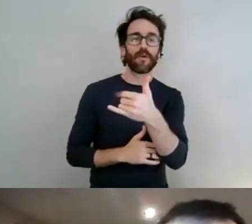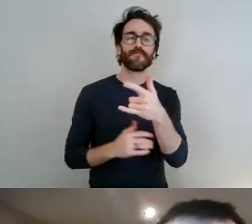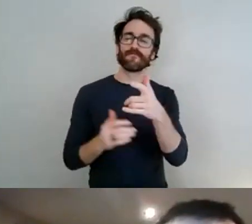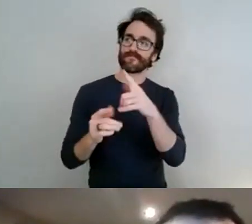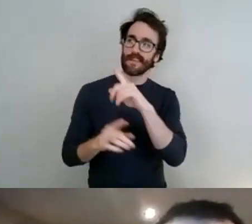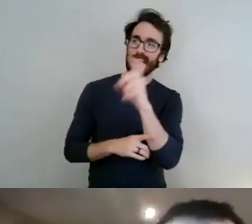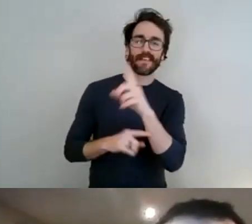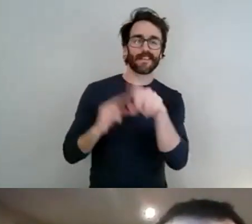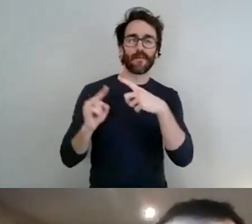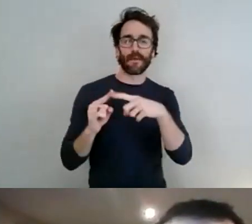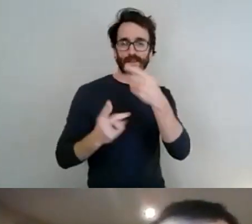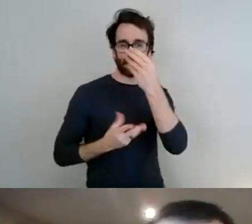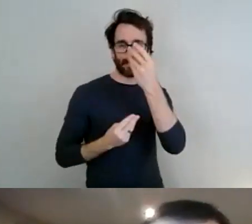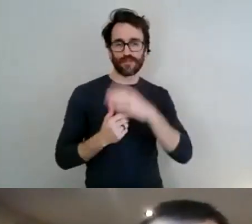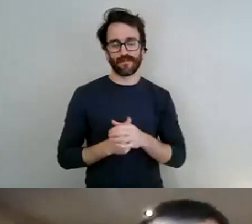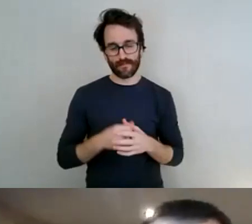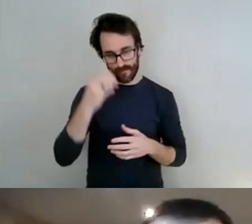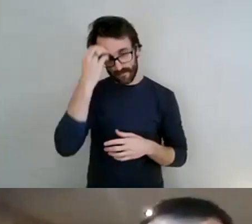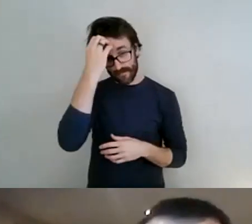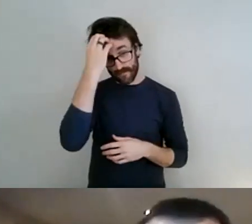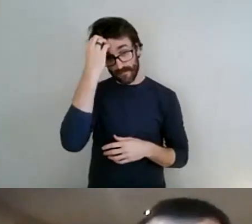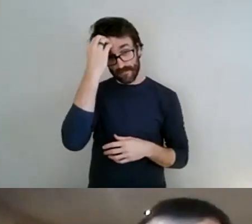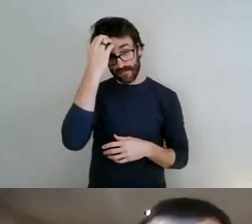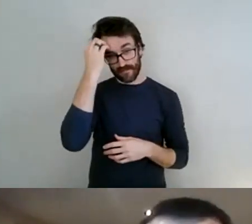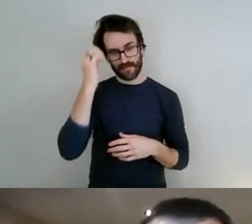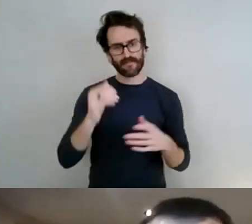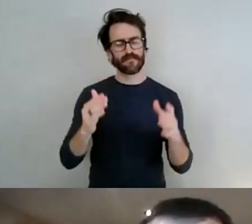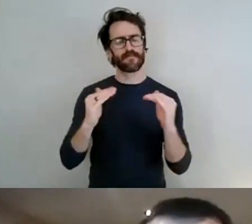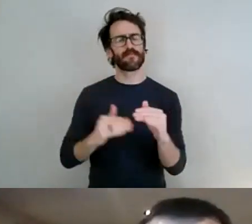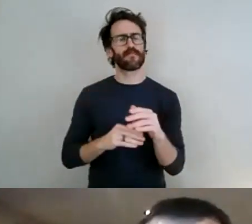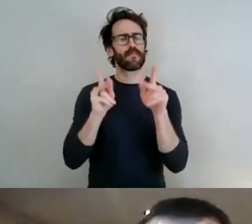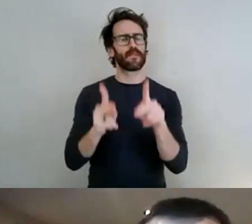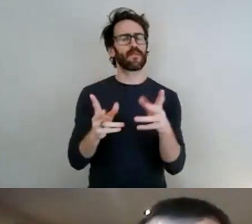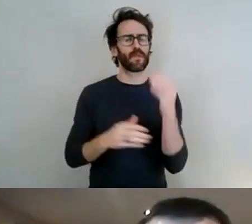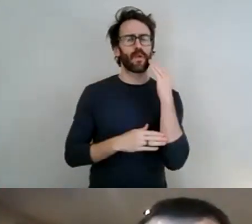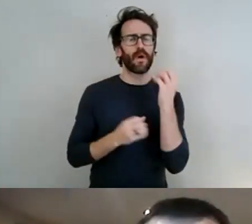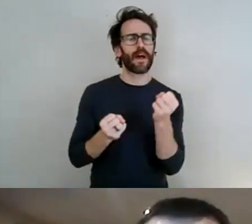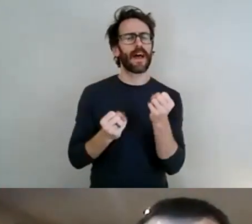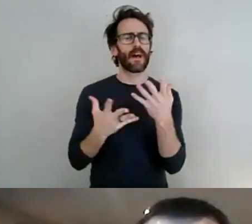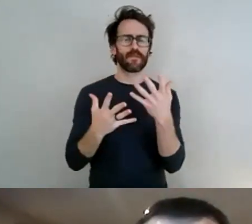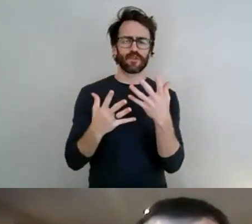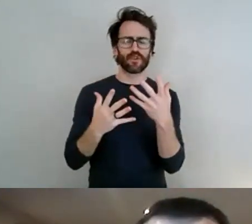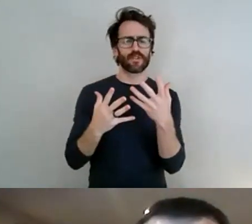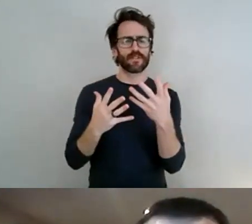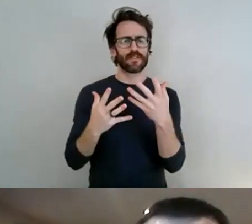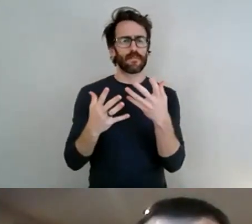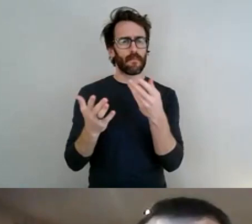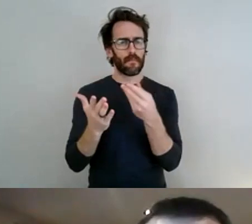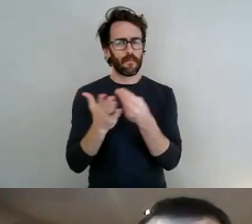an individual wanted you to repeat the proper number as far as losses in regards to identity